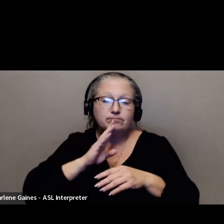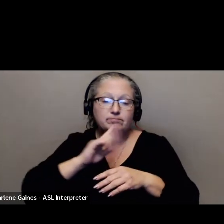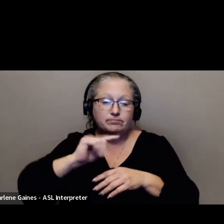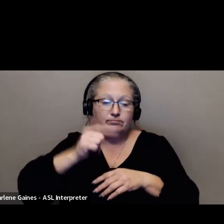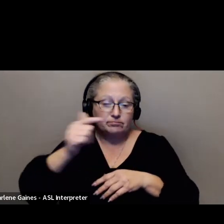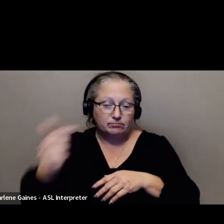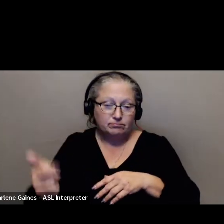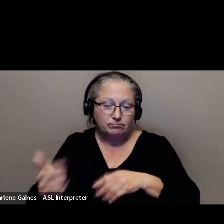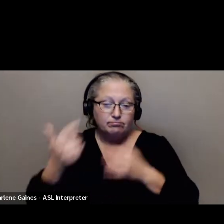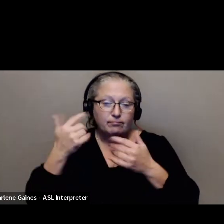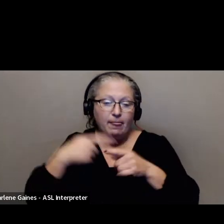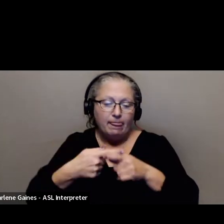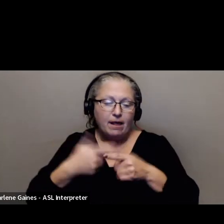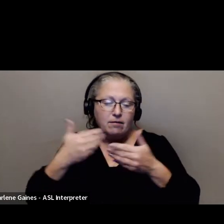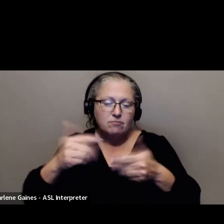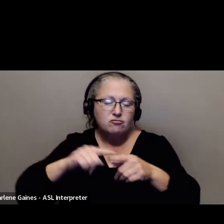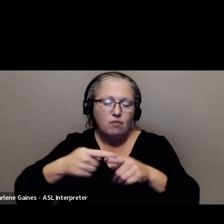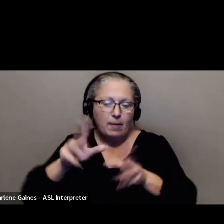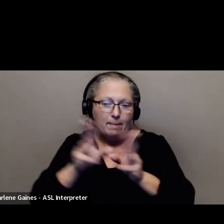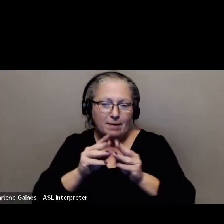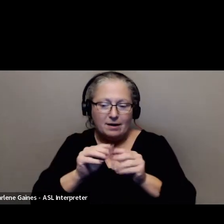we will start the meeting.